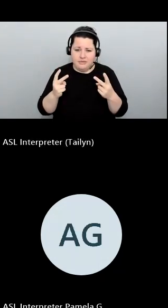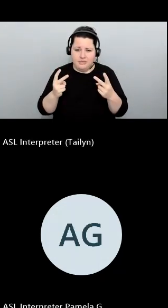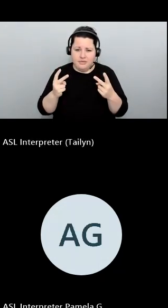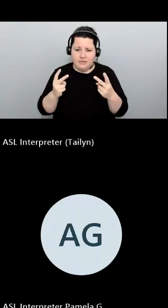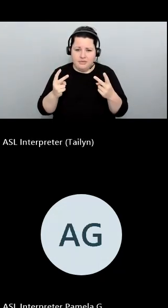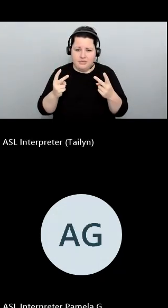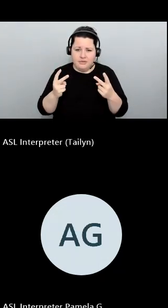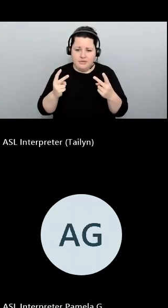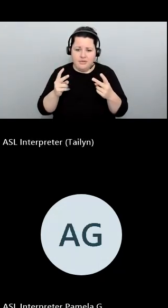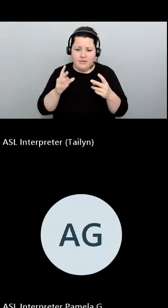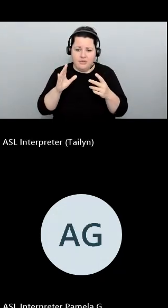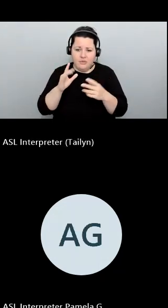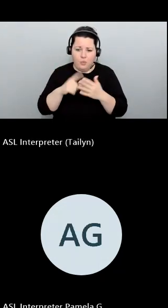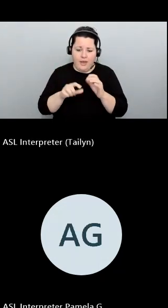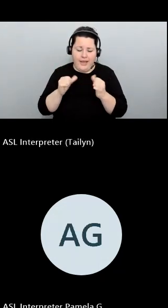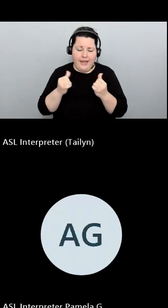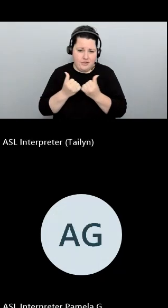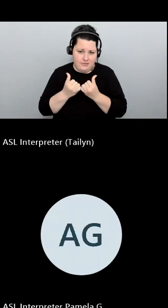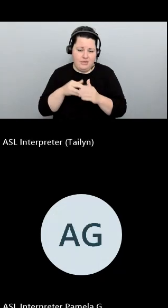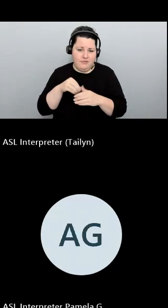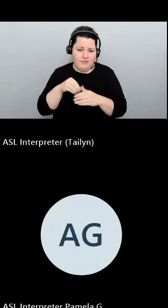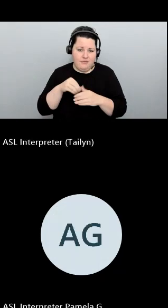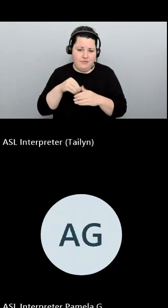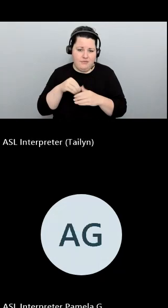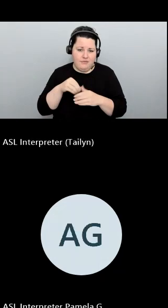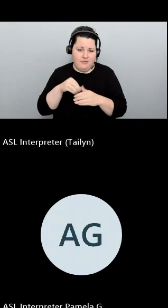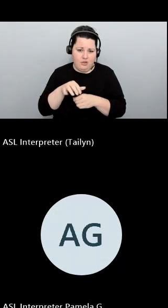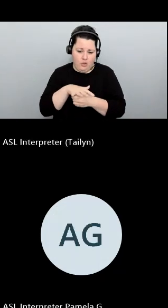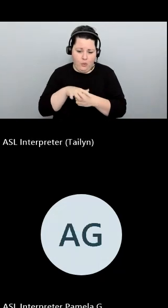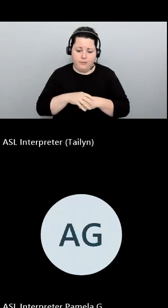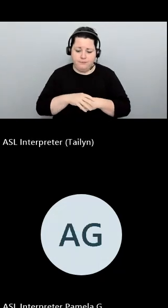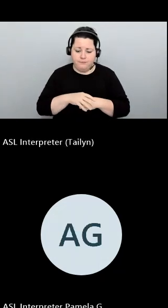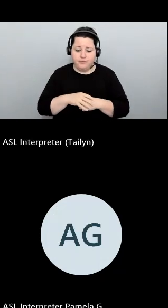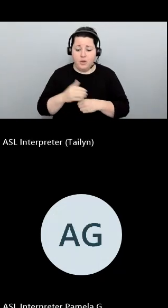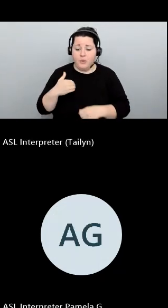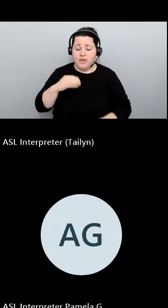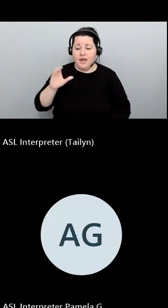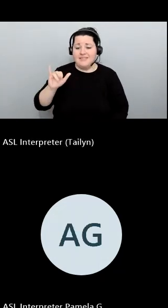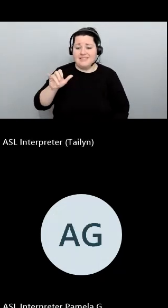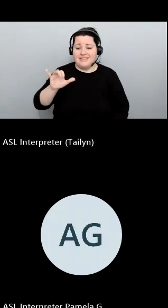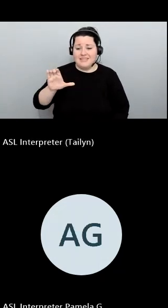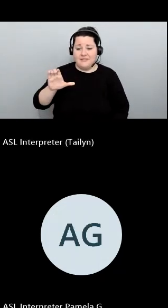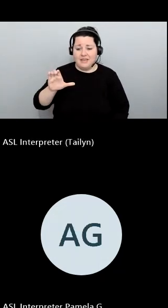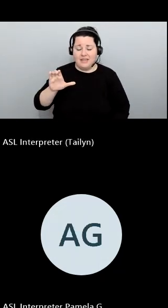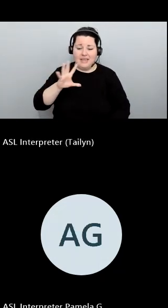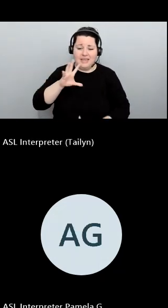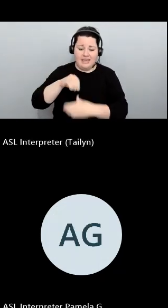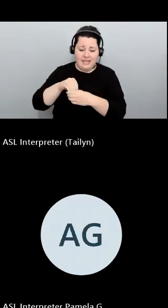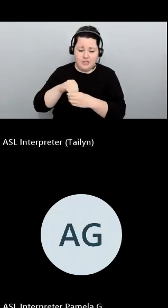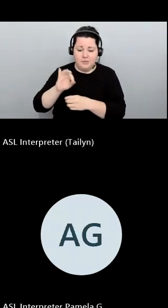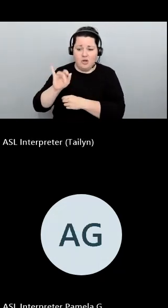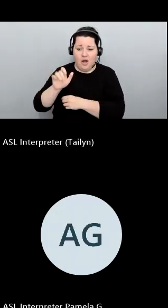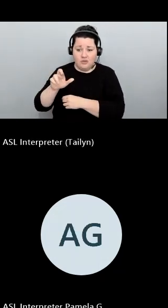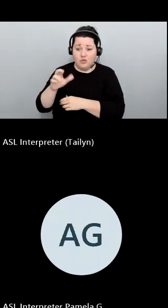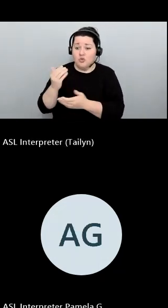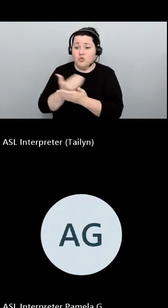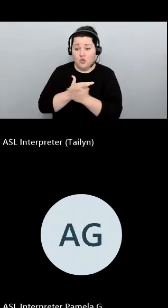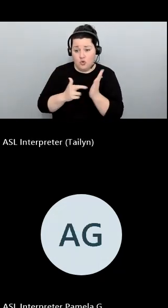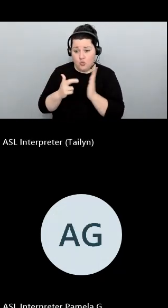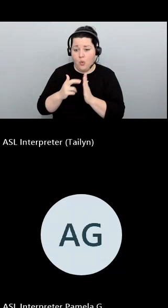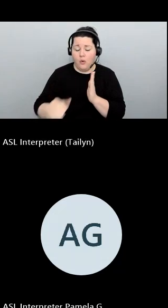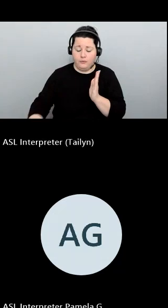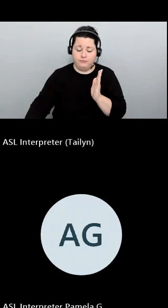agencies are represented within your local. We also have a civic engagement officer, which is a new role, and that